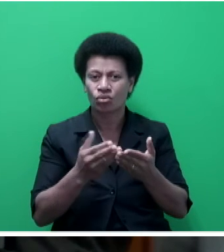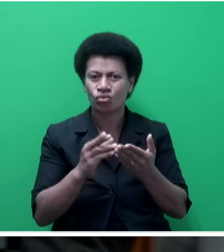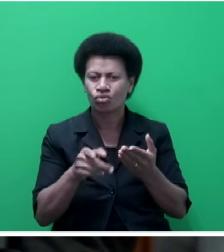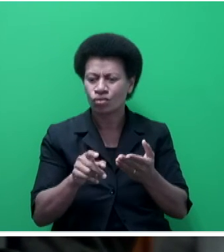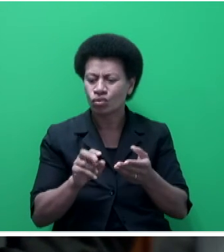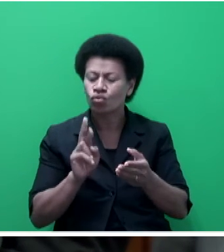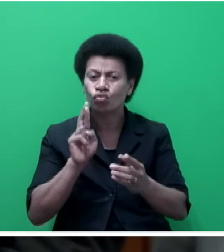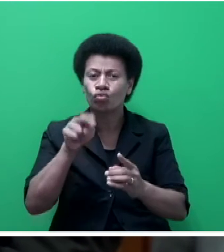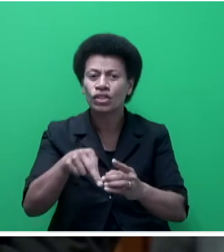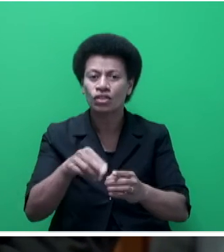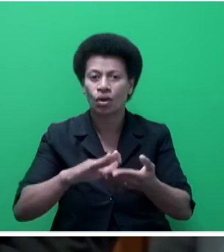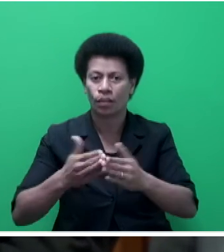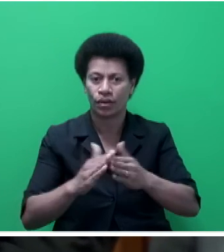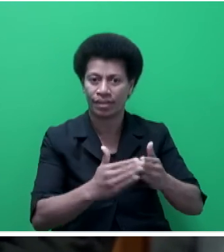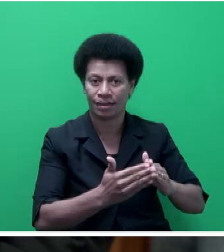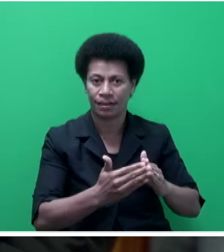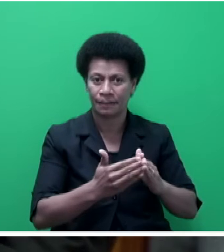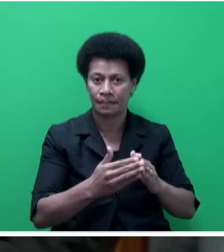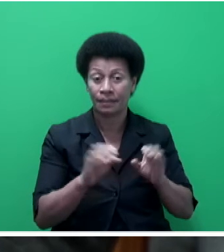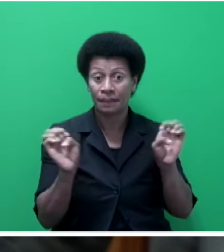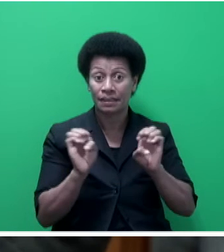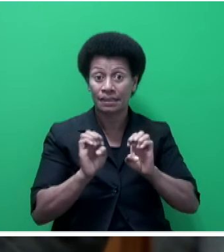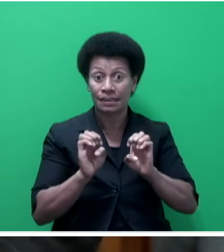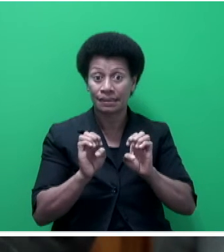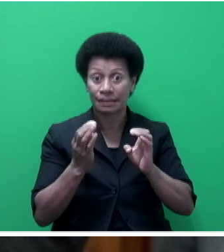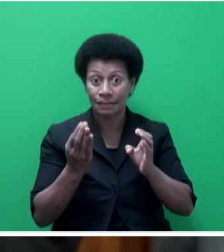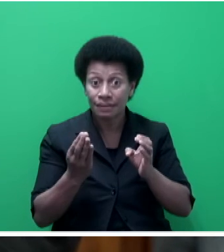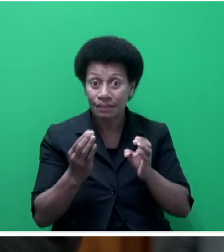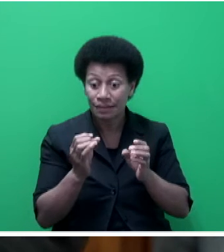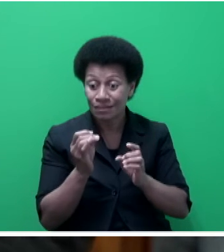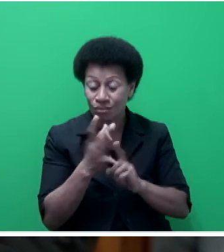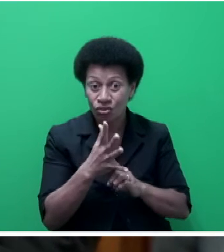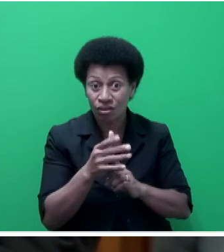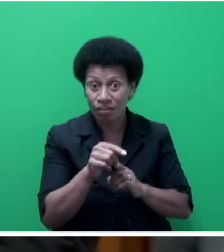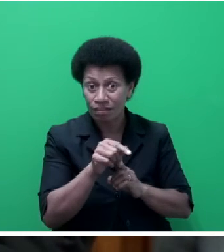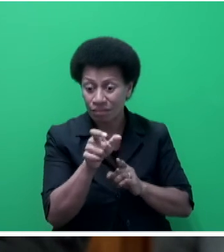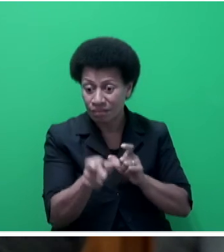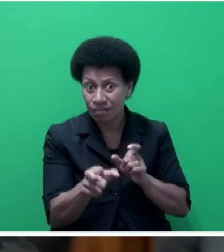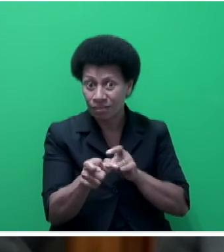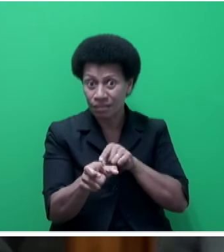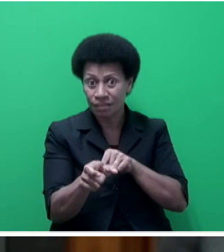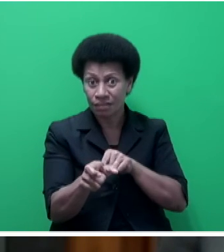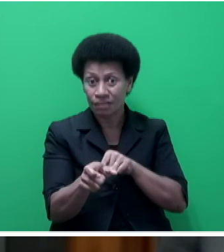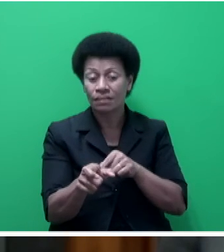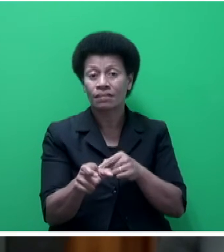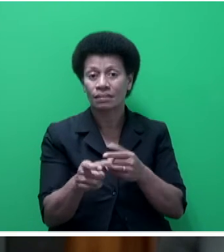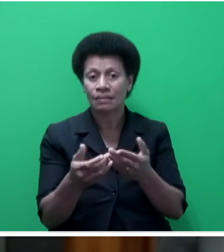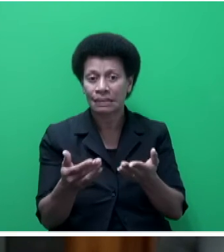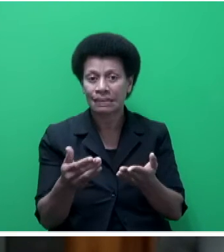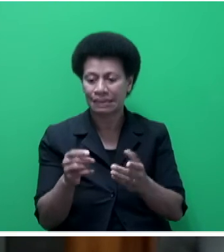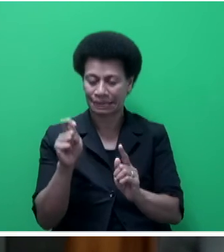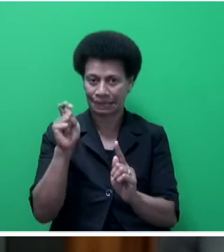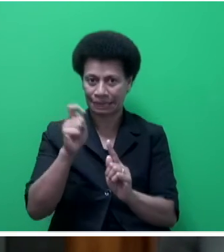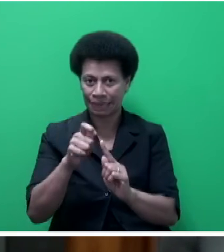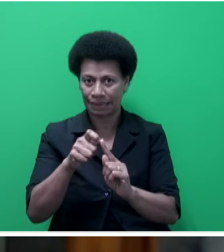And the emergency medicine specialty has now begun to station specialists in a number of target